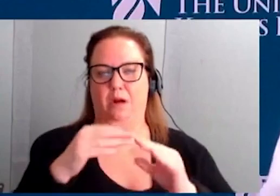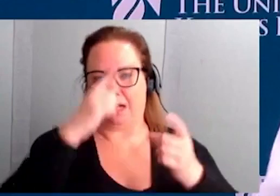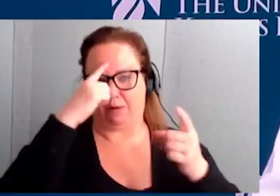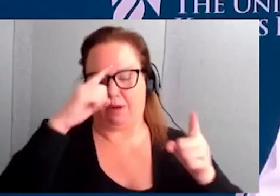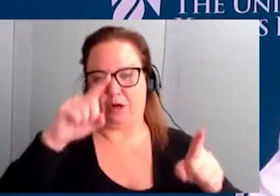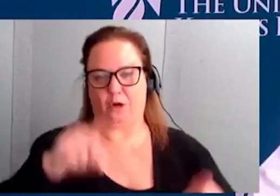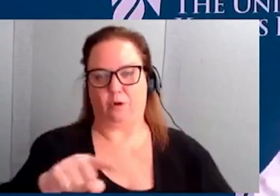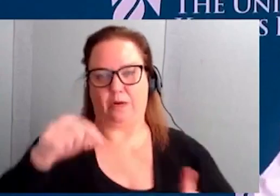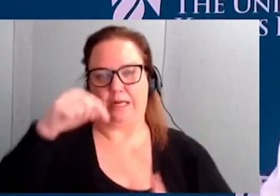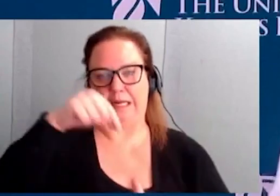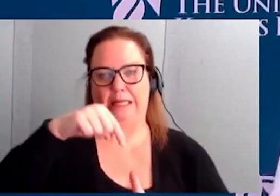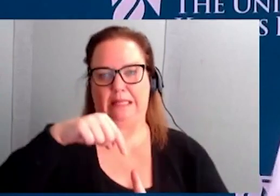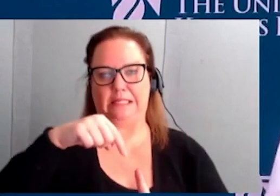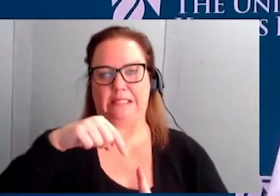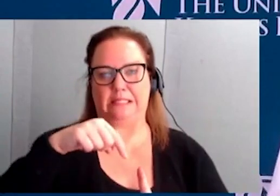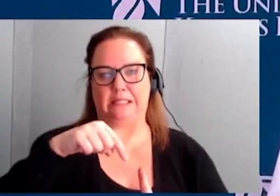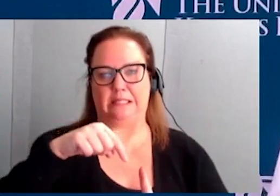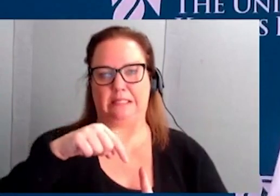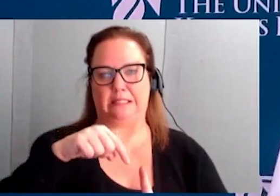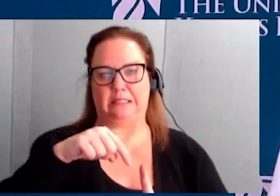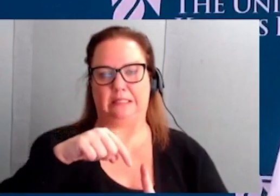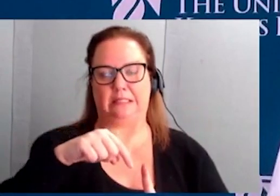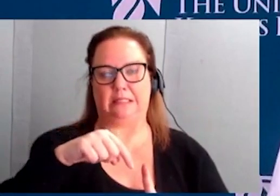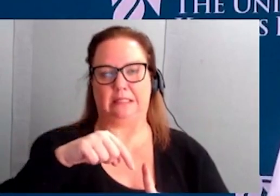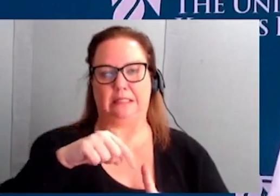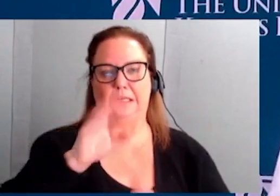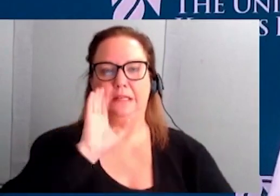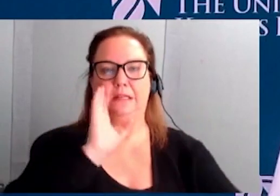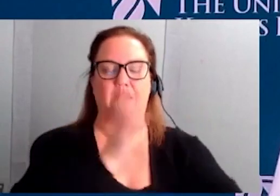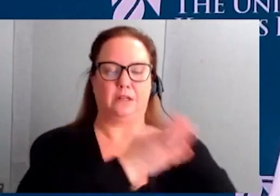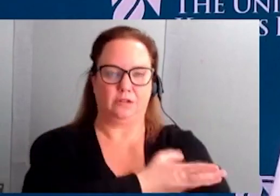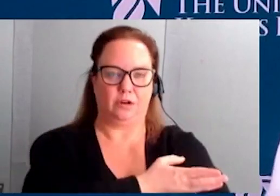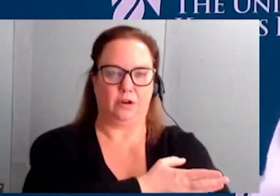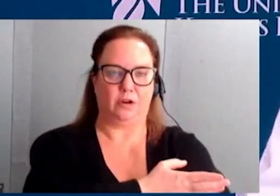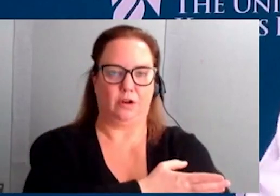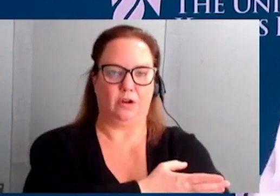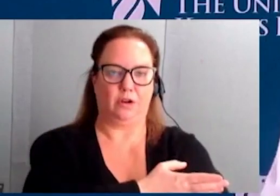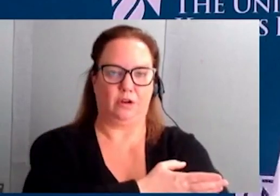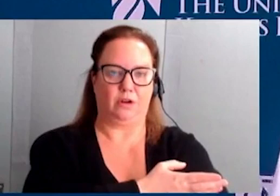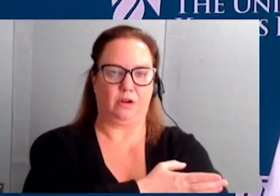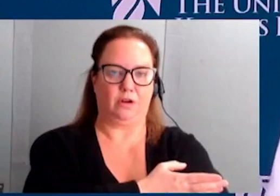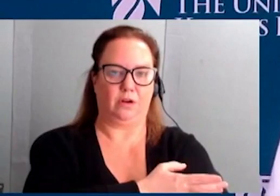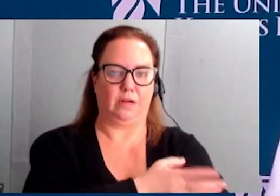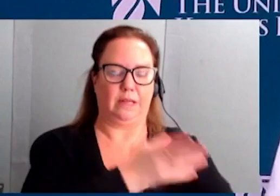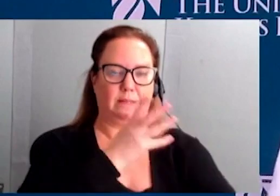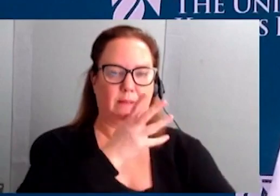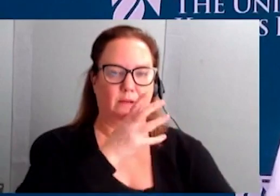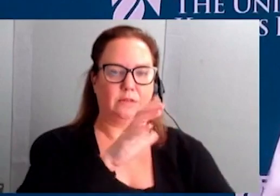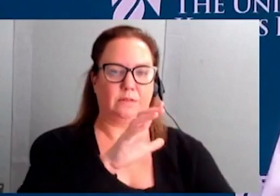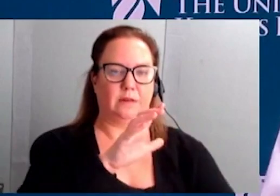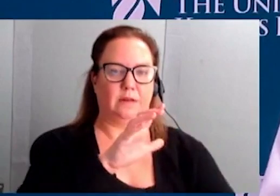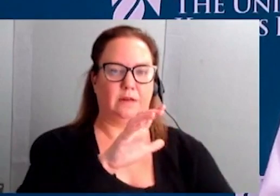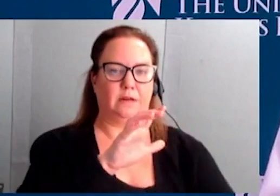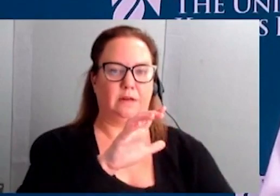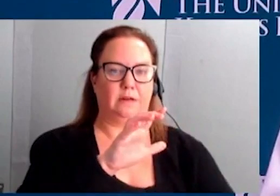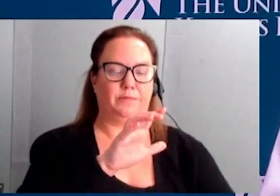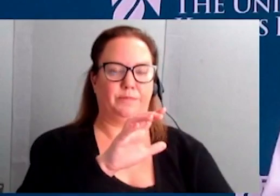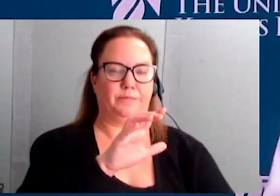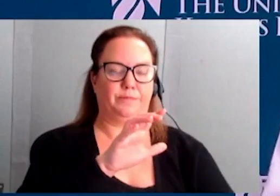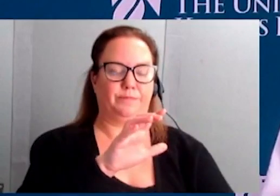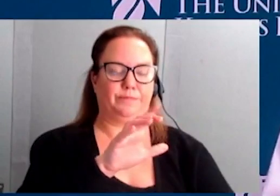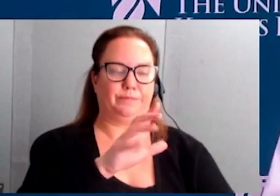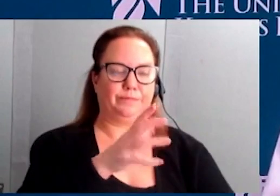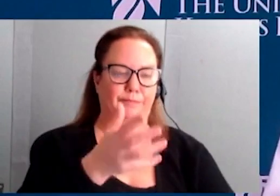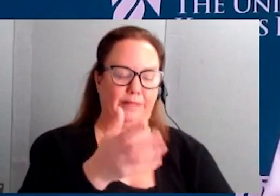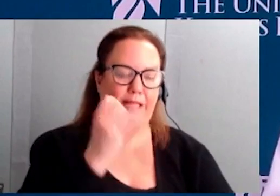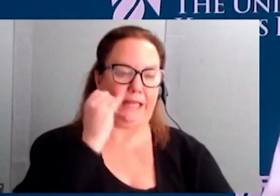this the daughter that the mother was asking the question about if she